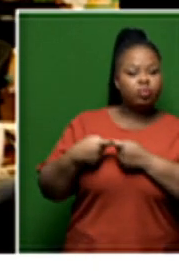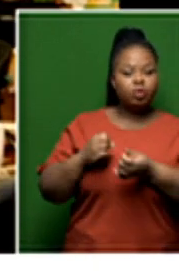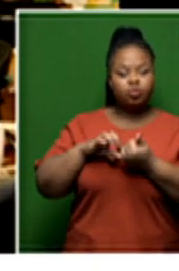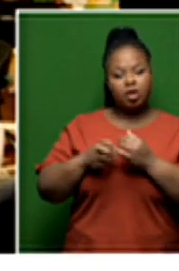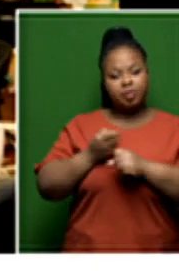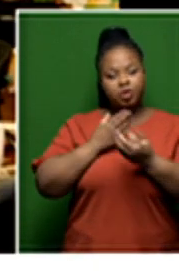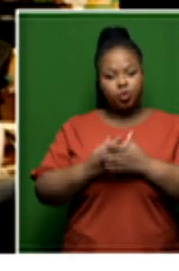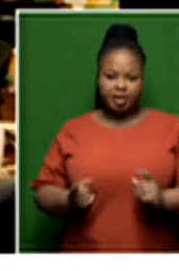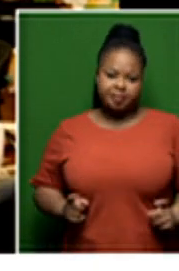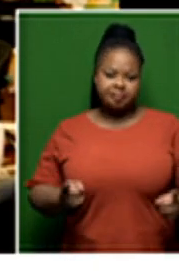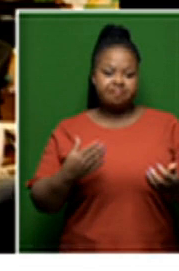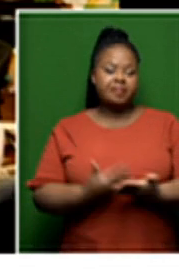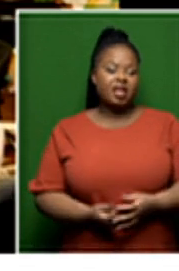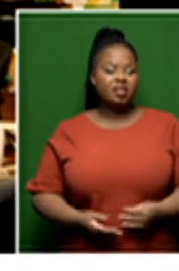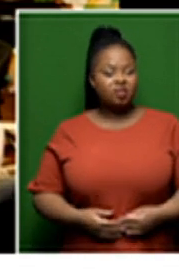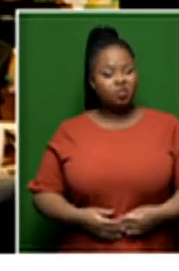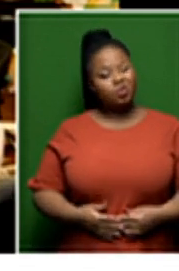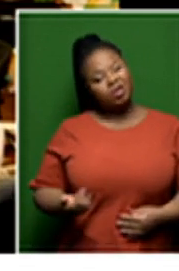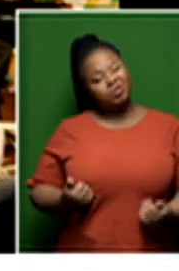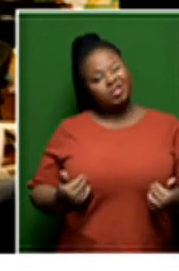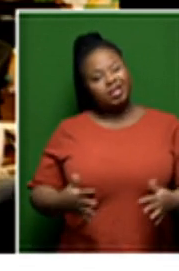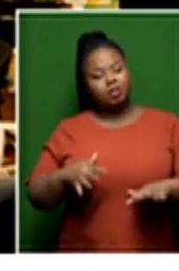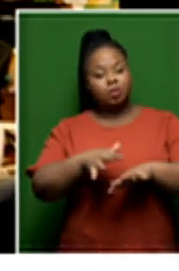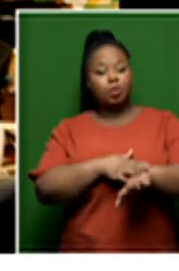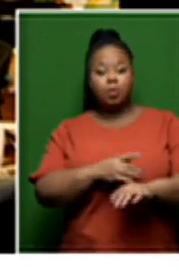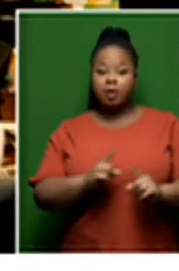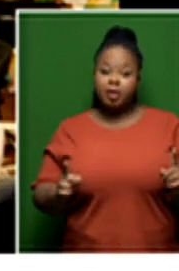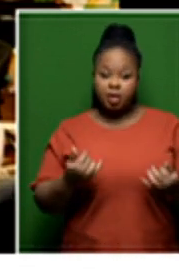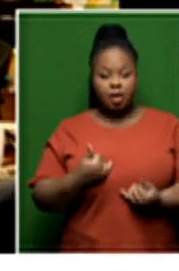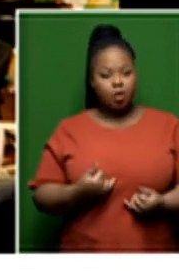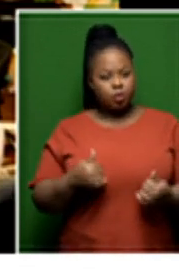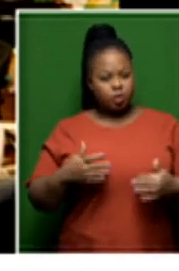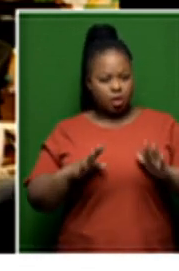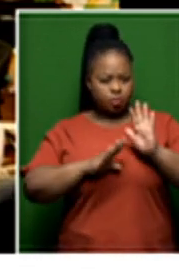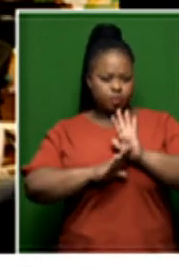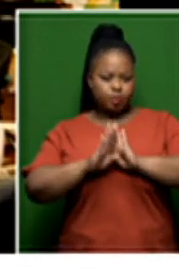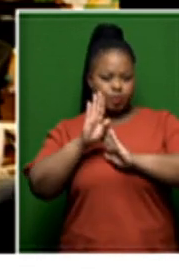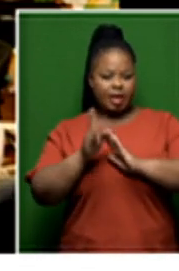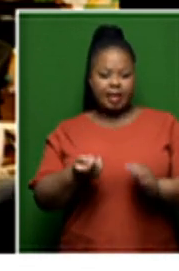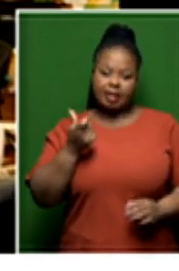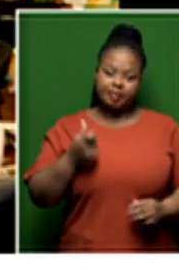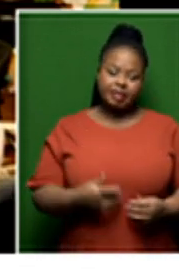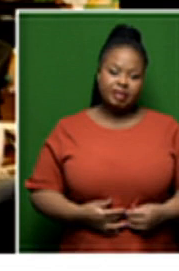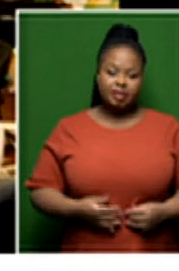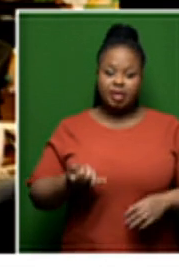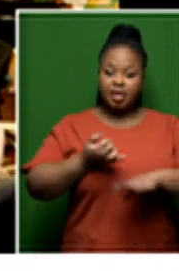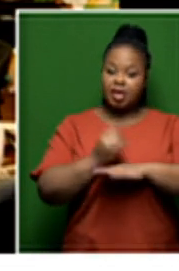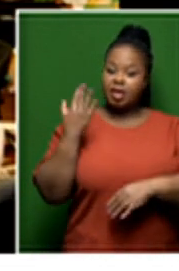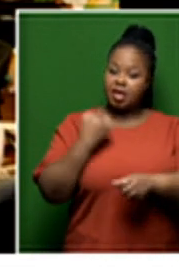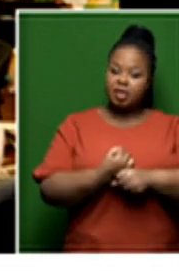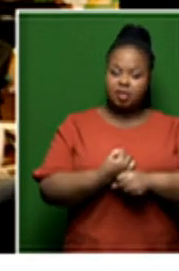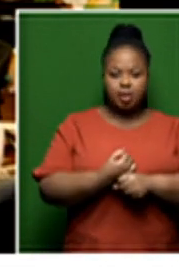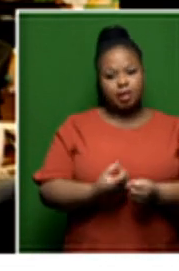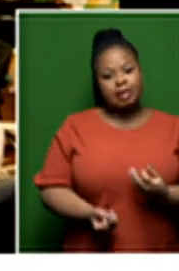an acceleration in this regard. So we had a slow start, but when we're starting to pick up pace, early last year, then